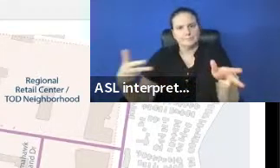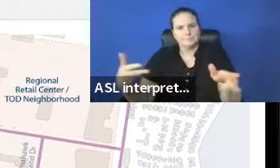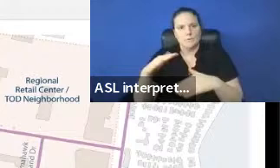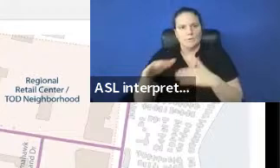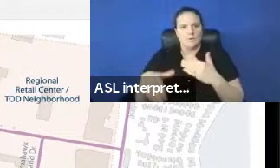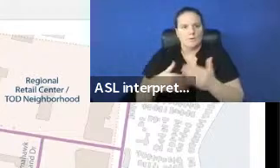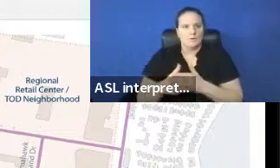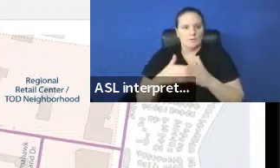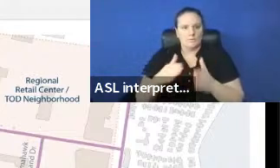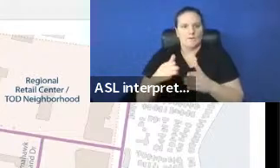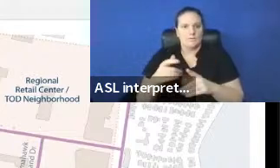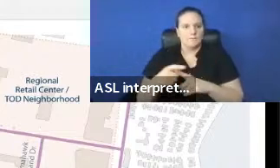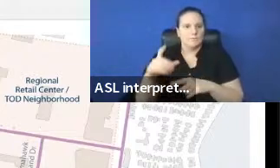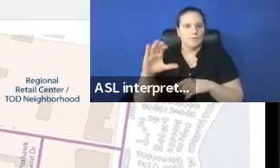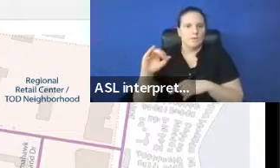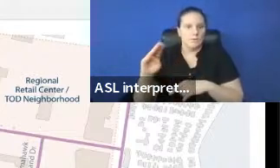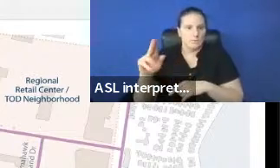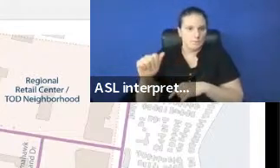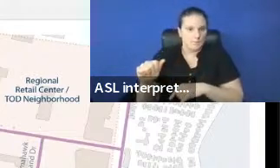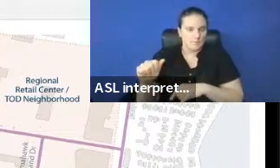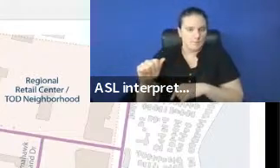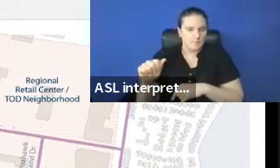Columbia?